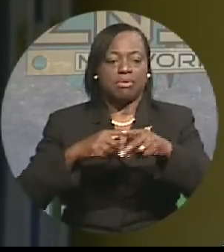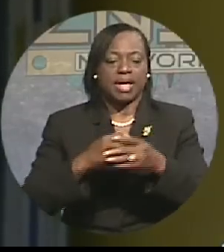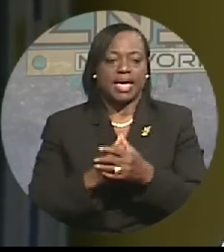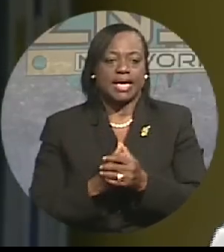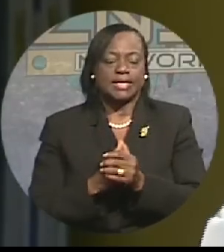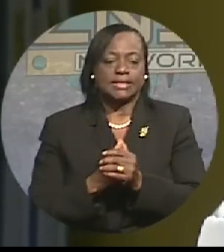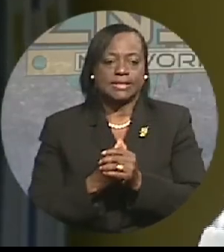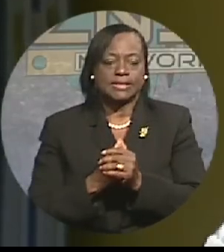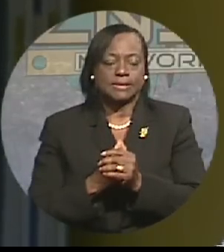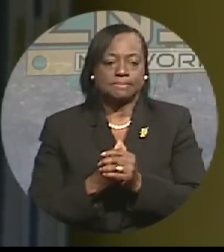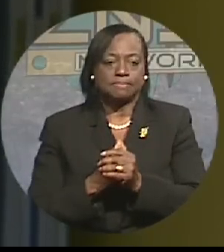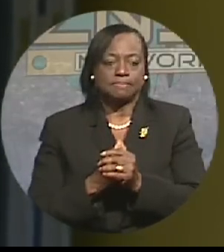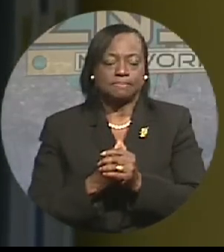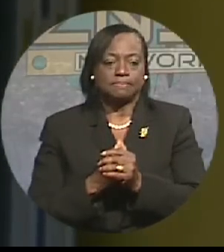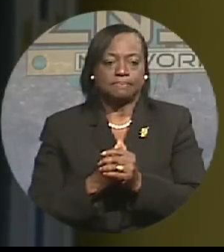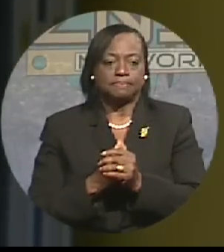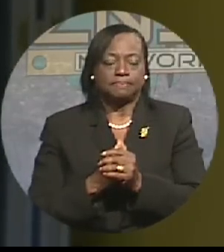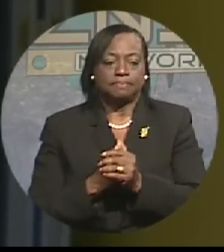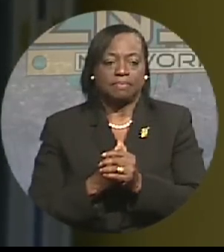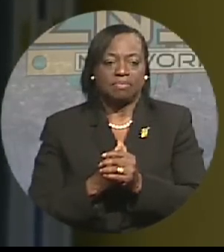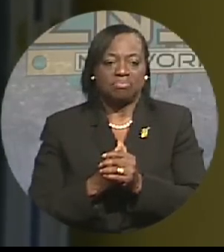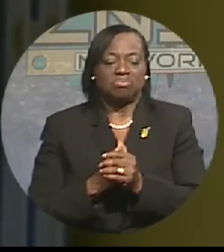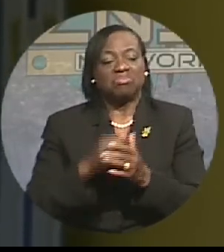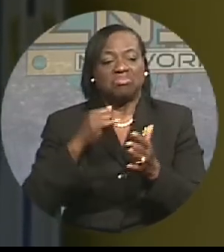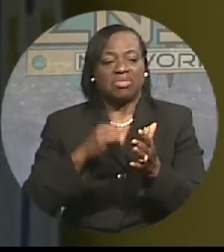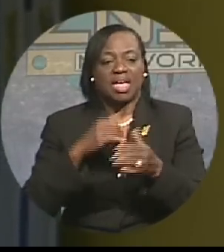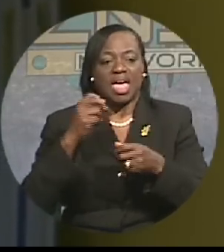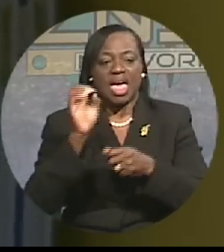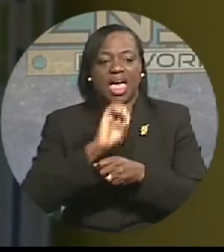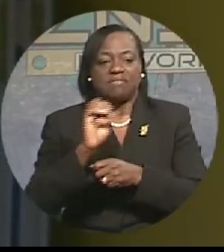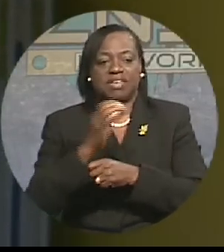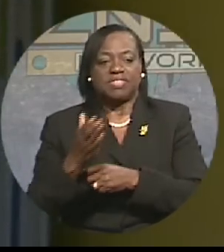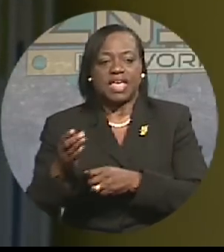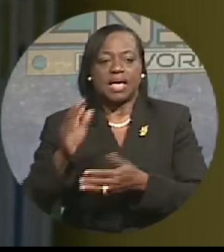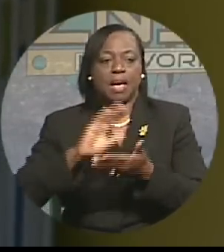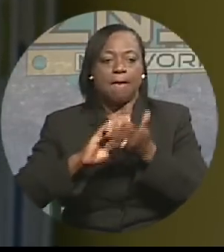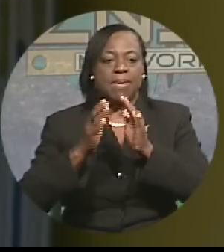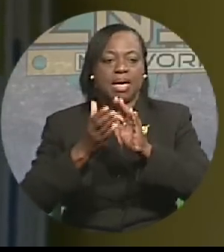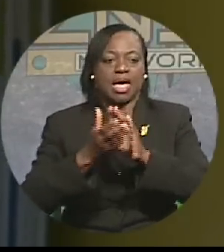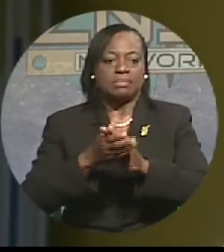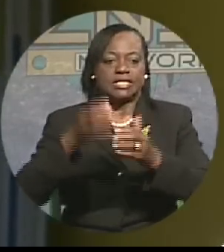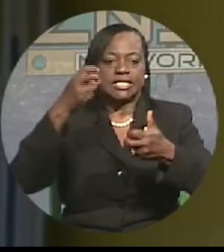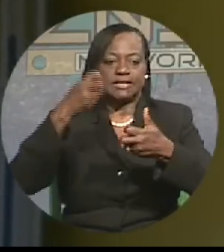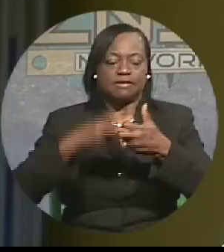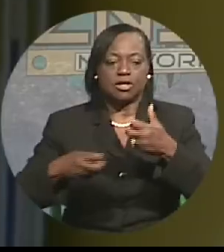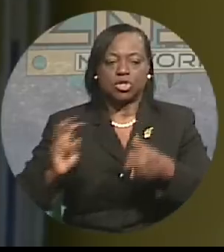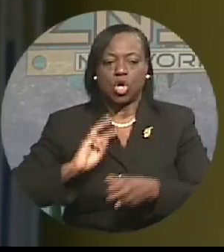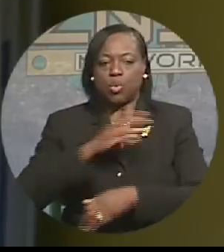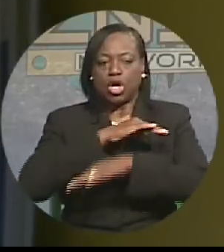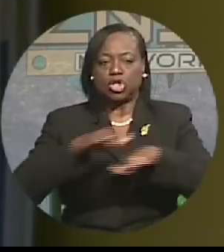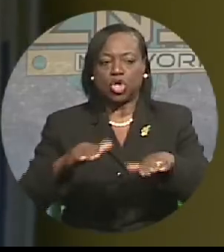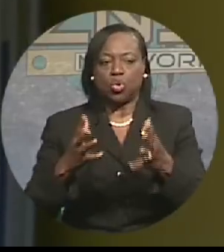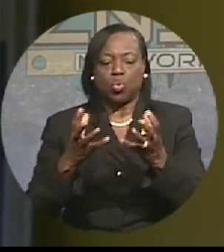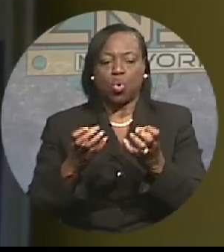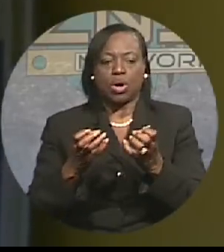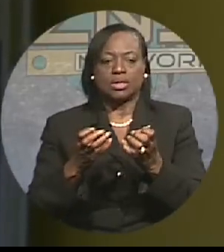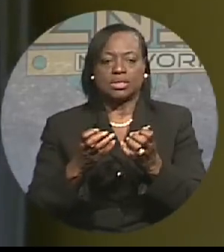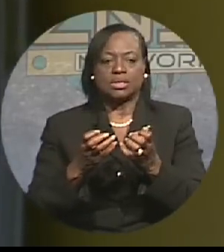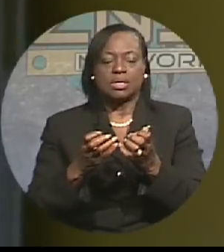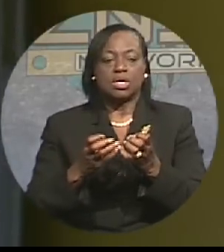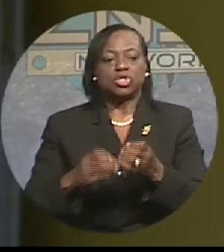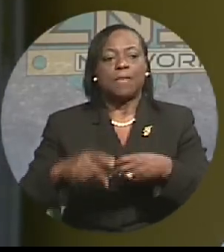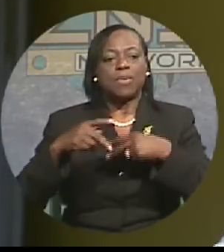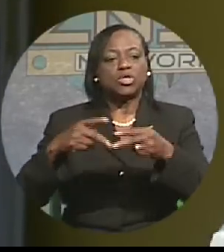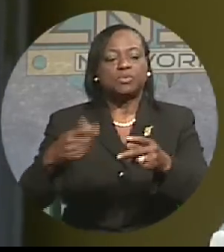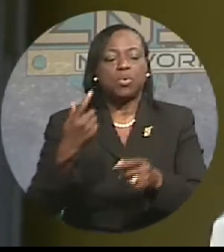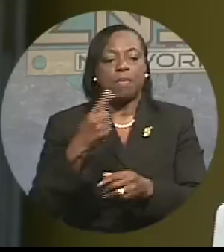just pushing them along on wheels. Everything becomes difficult. We don't want to postpone the parade